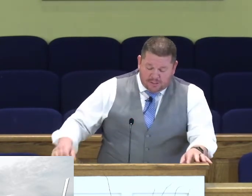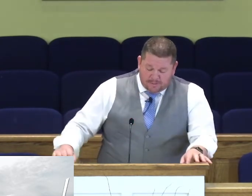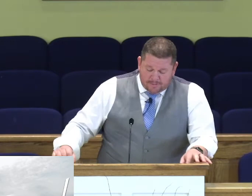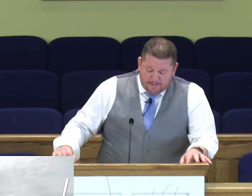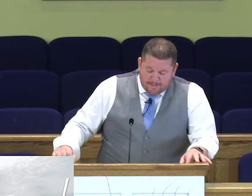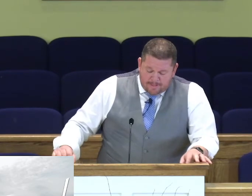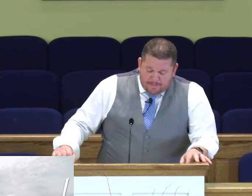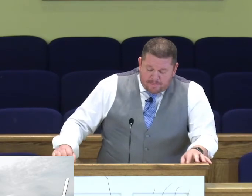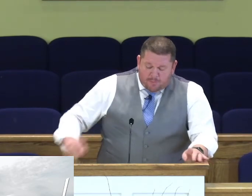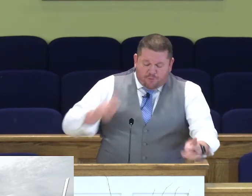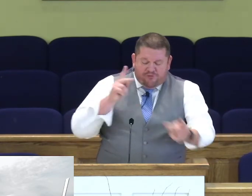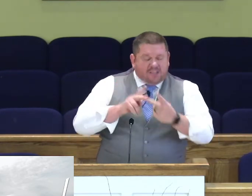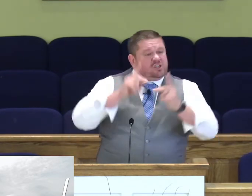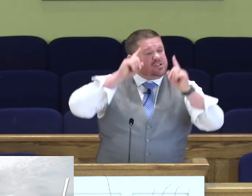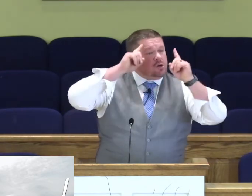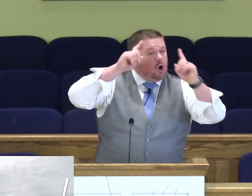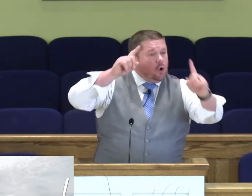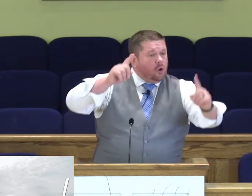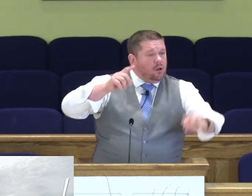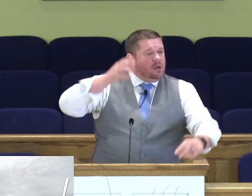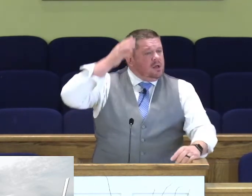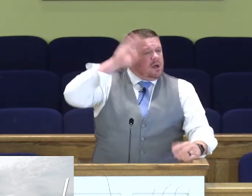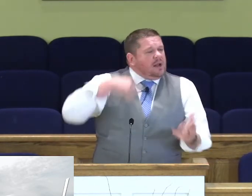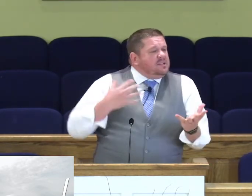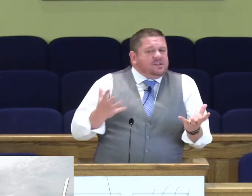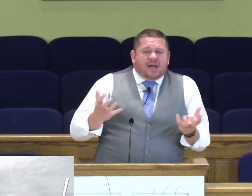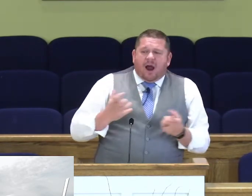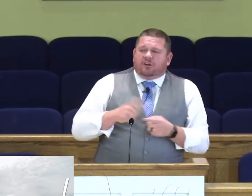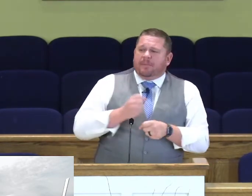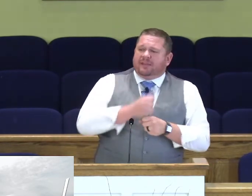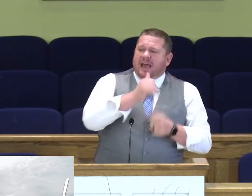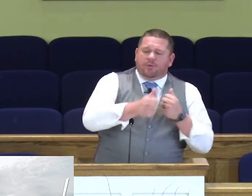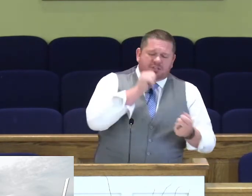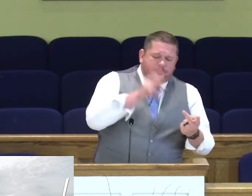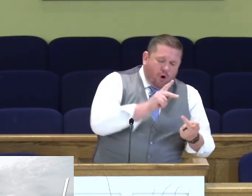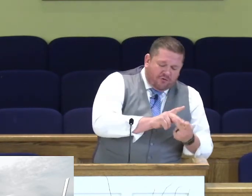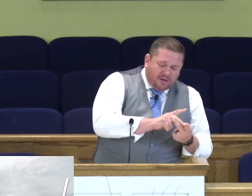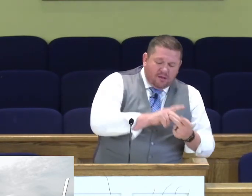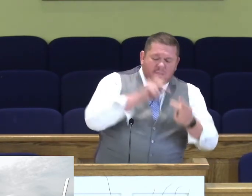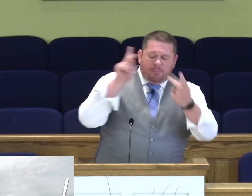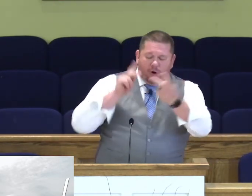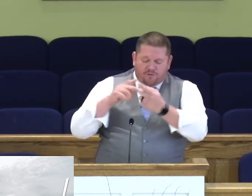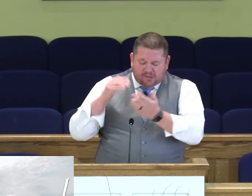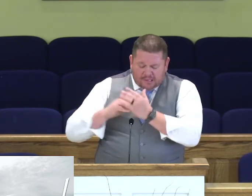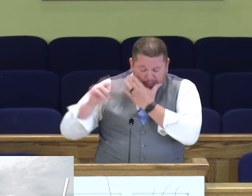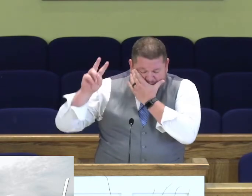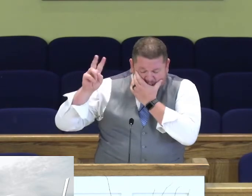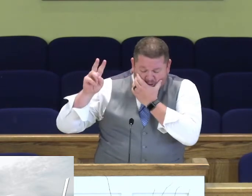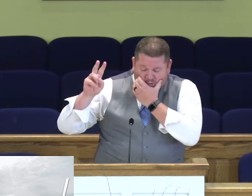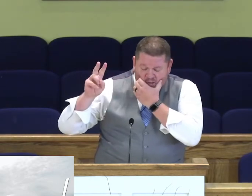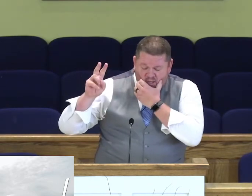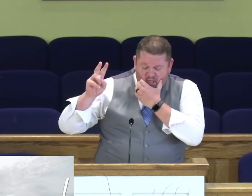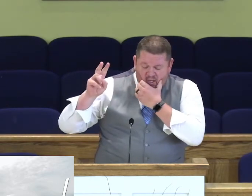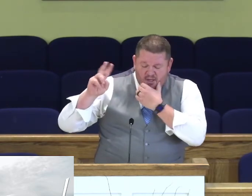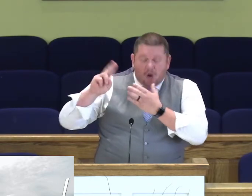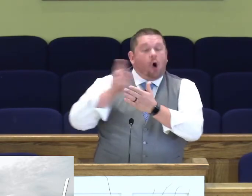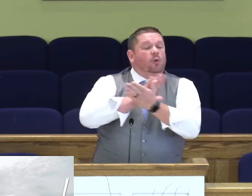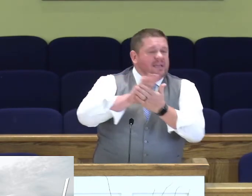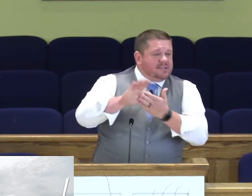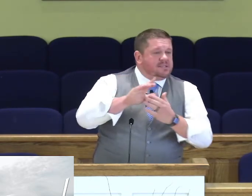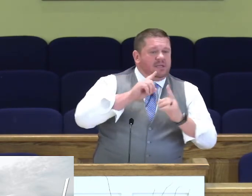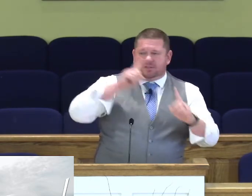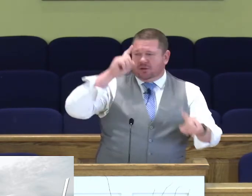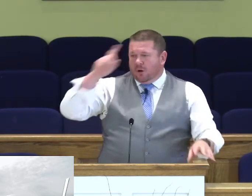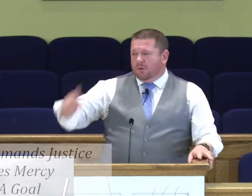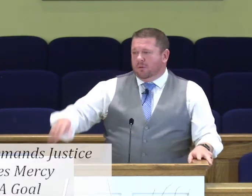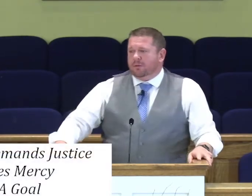mercy. Perfection is the goal. God has a desire to make that which is imperfect, perfect. Again, number two,